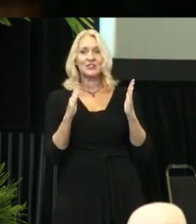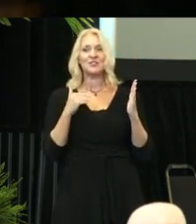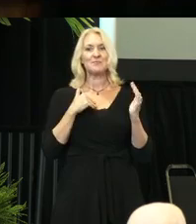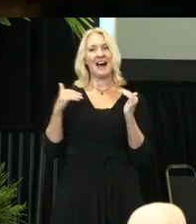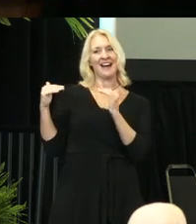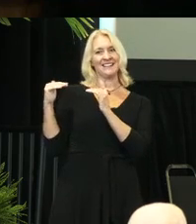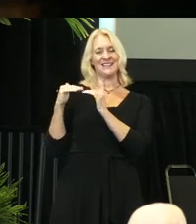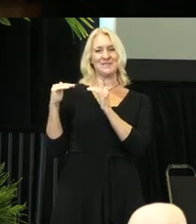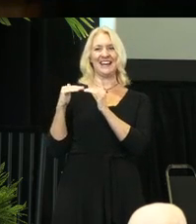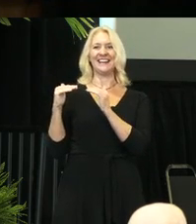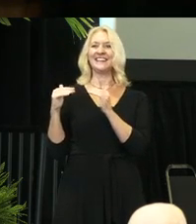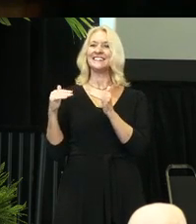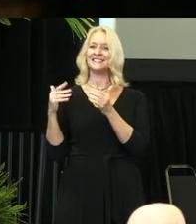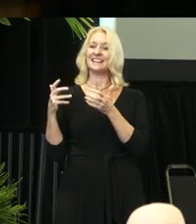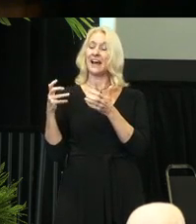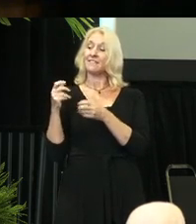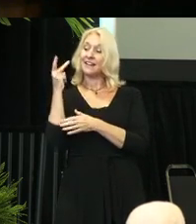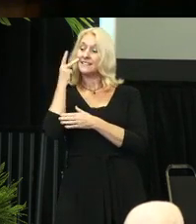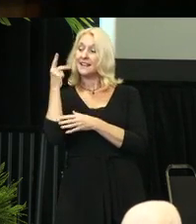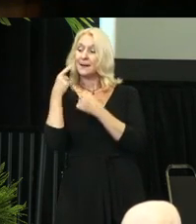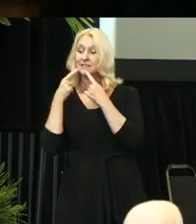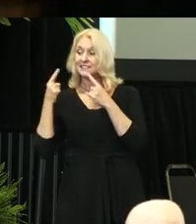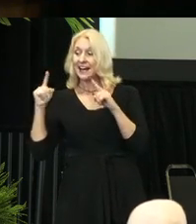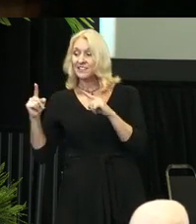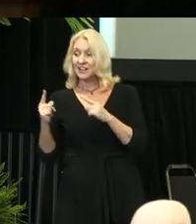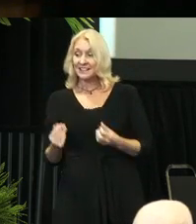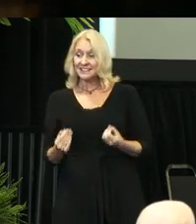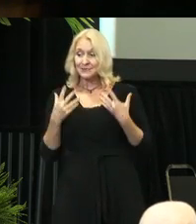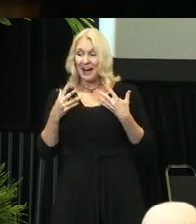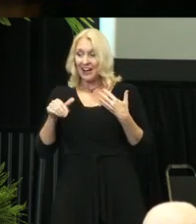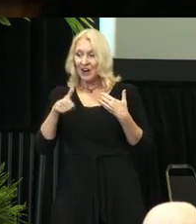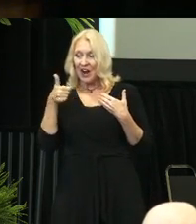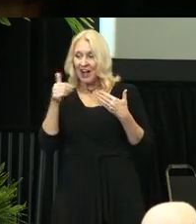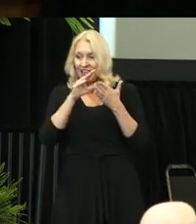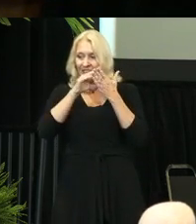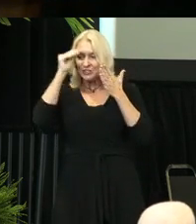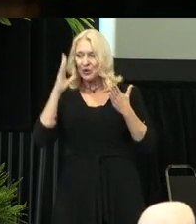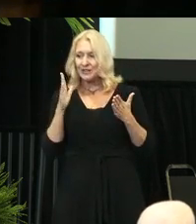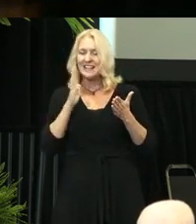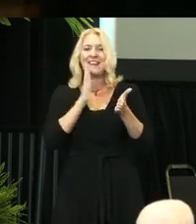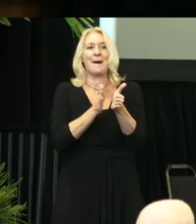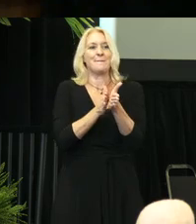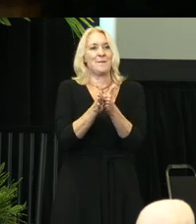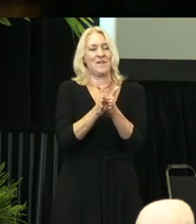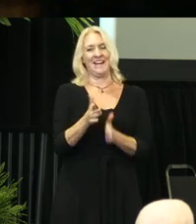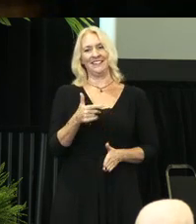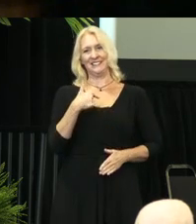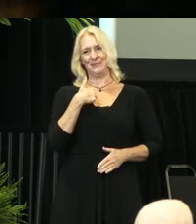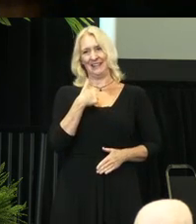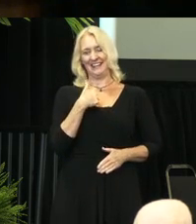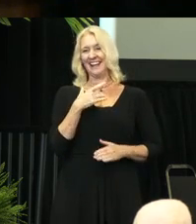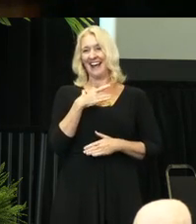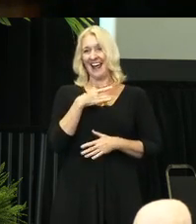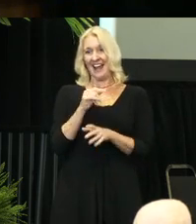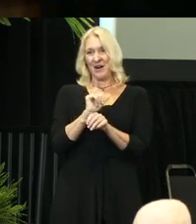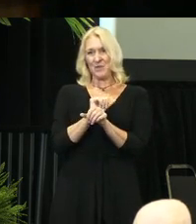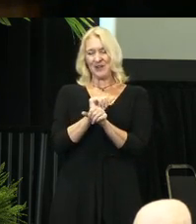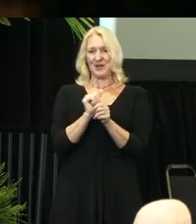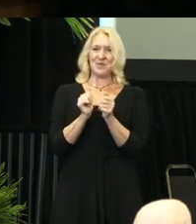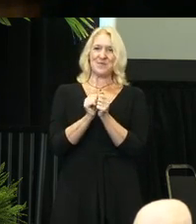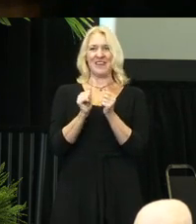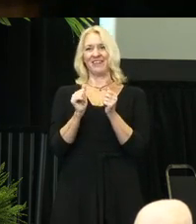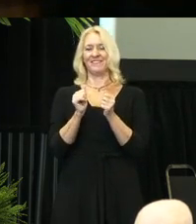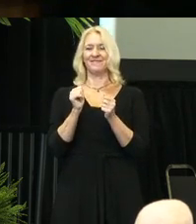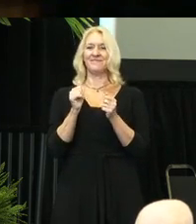be successful and inspire students, that's what motivates me. I like being on a winning team, and I thrive